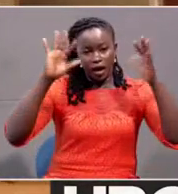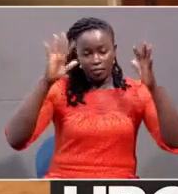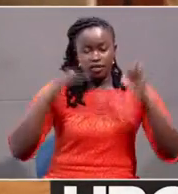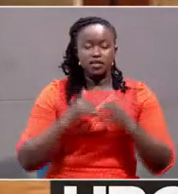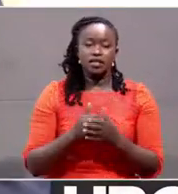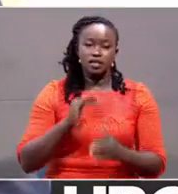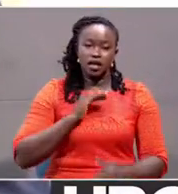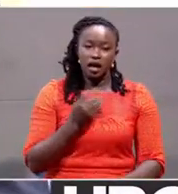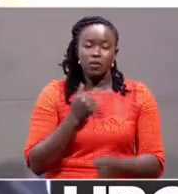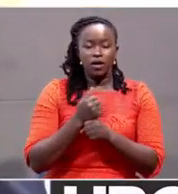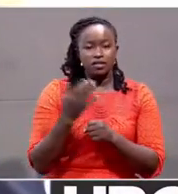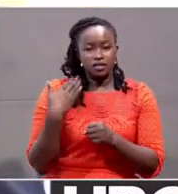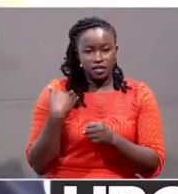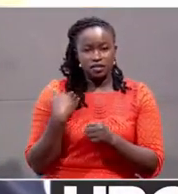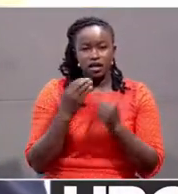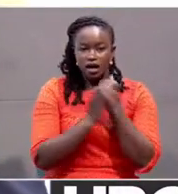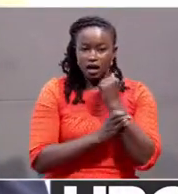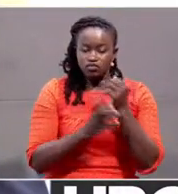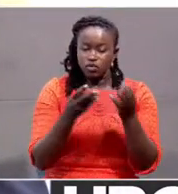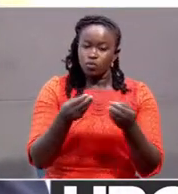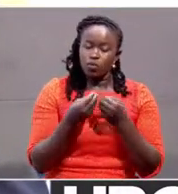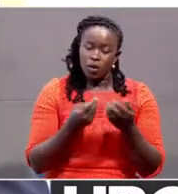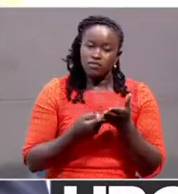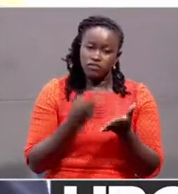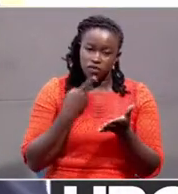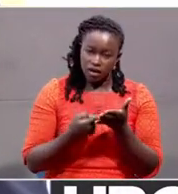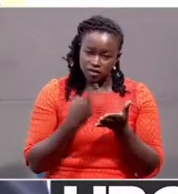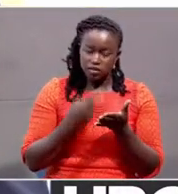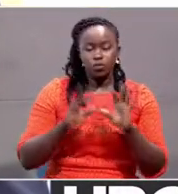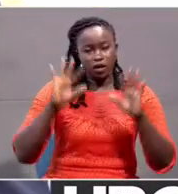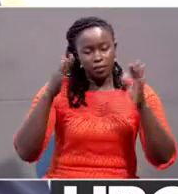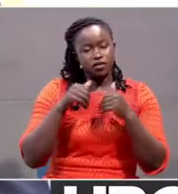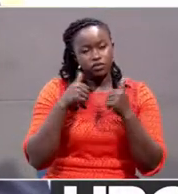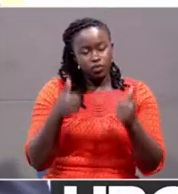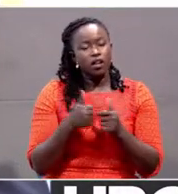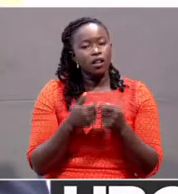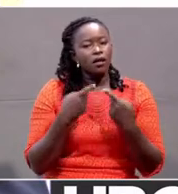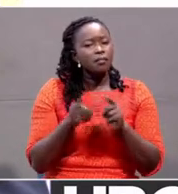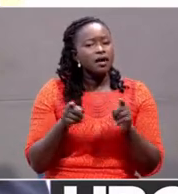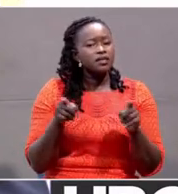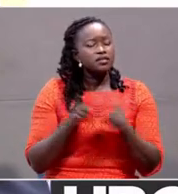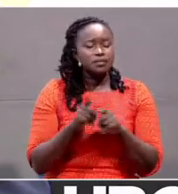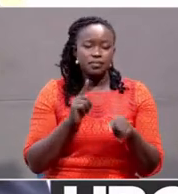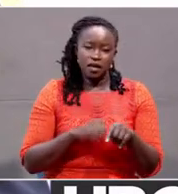sister country is feeding us with rice. But at the same time,